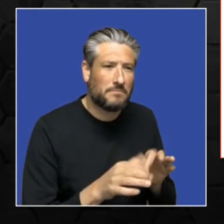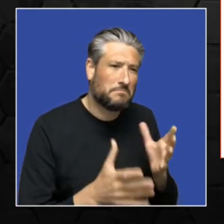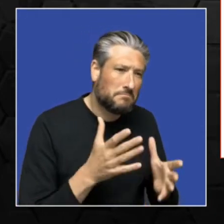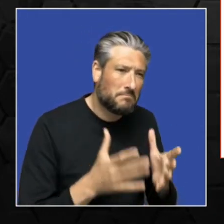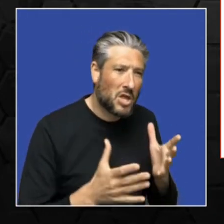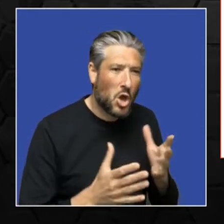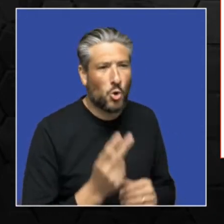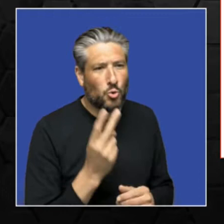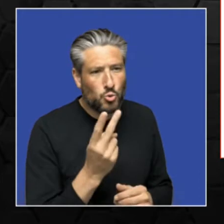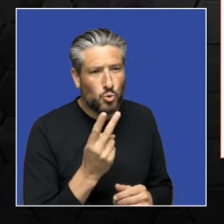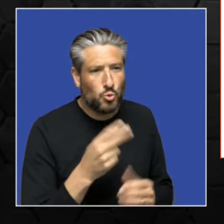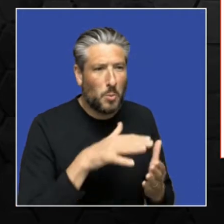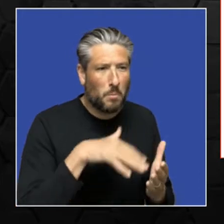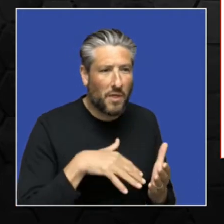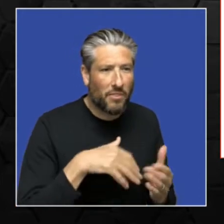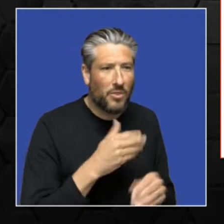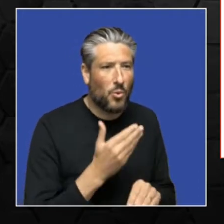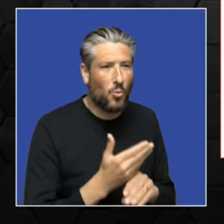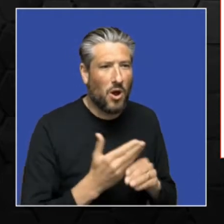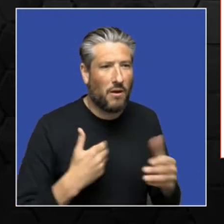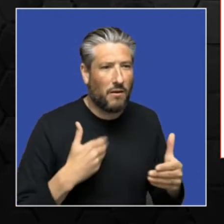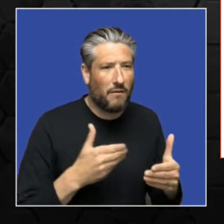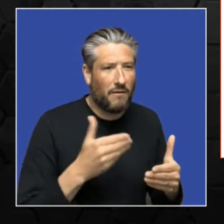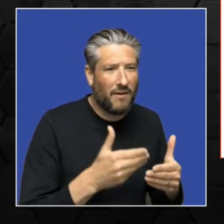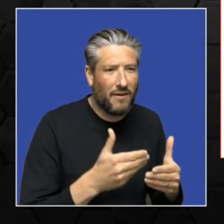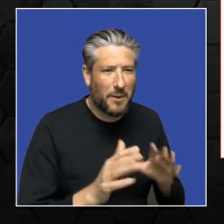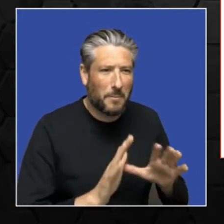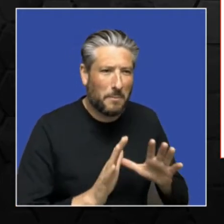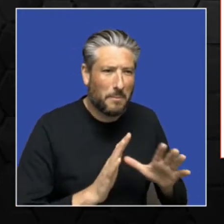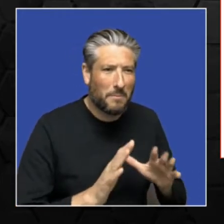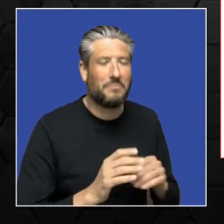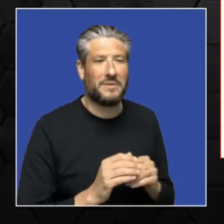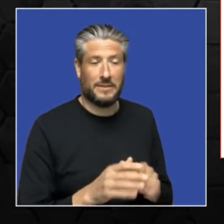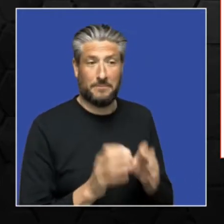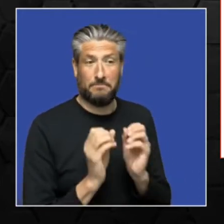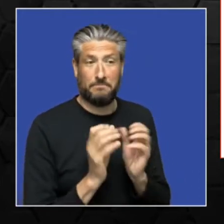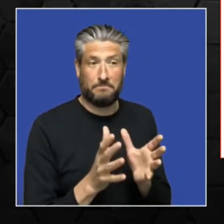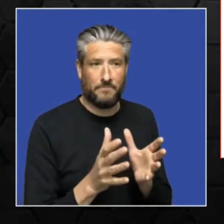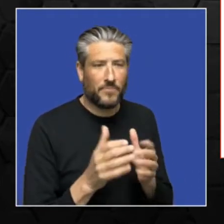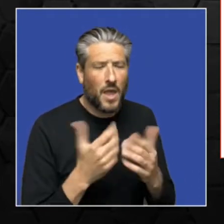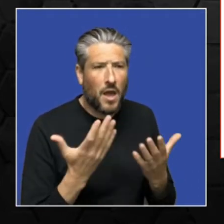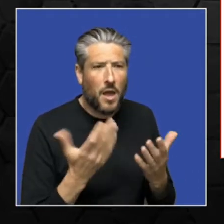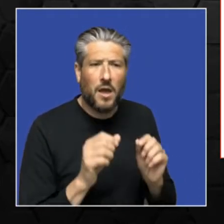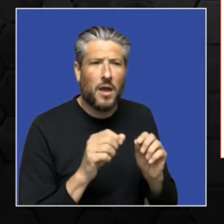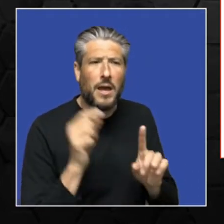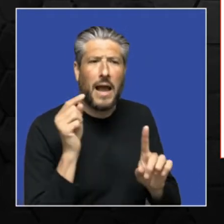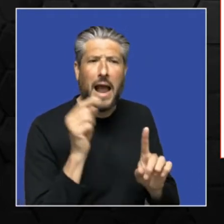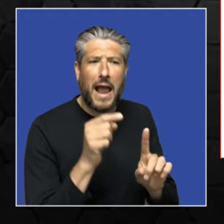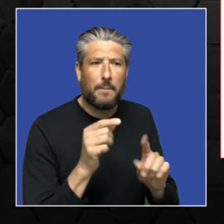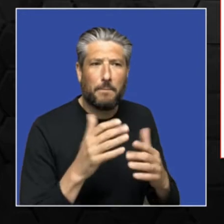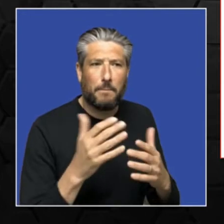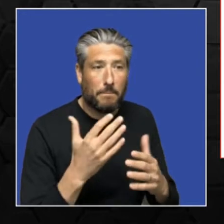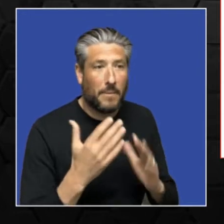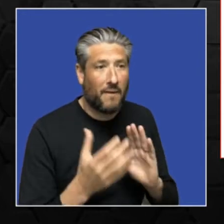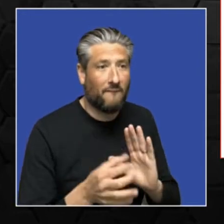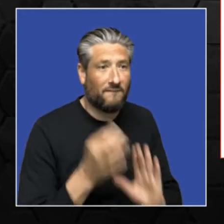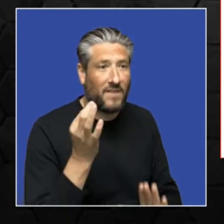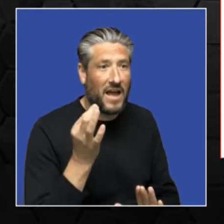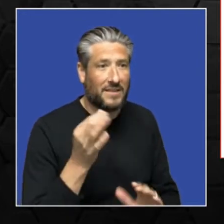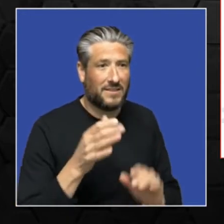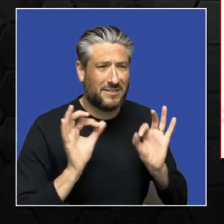to share about it with you guys. So it's about finding an optimal architecture for artificial neural networks.